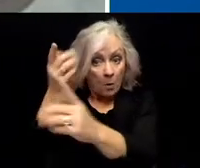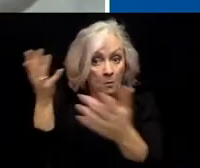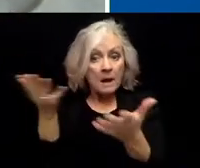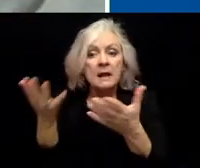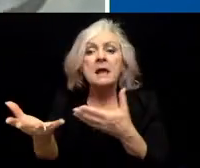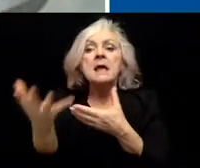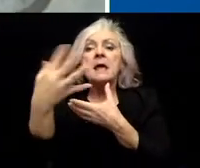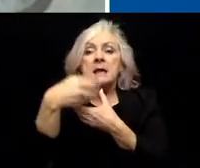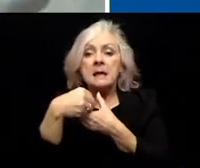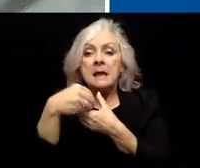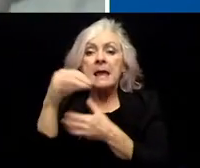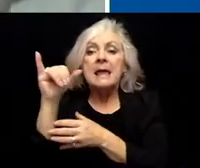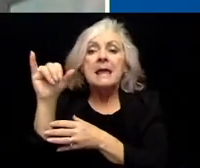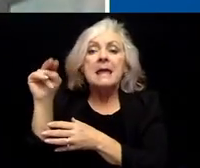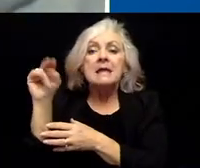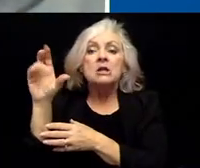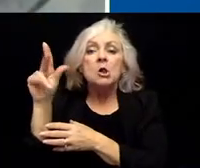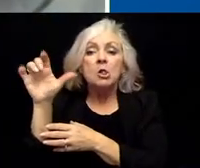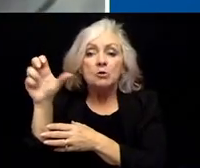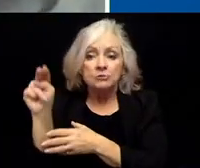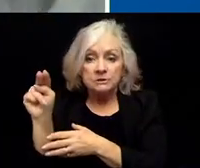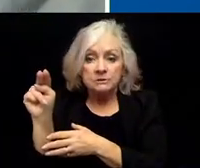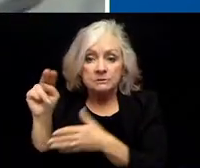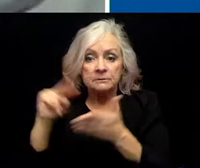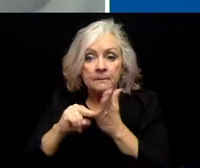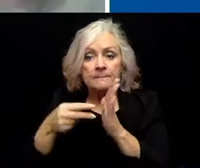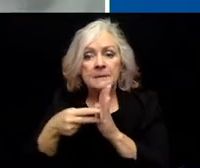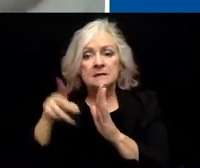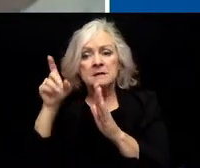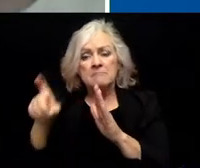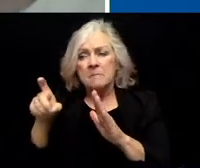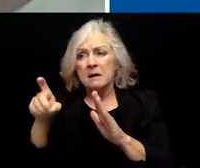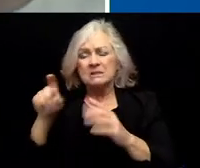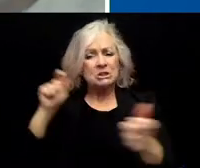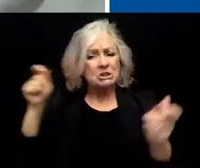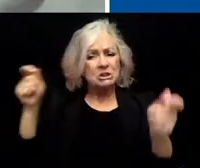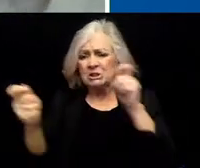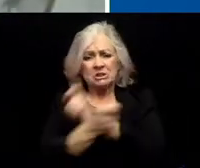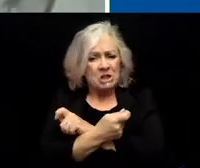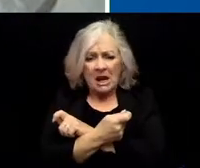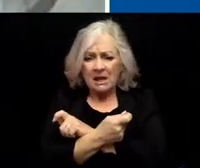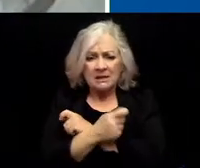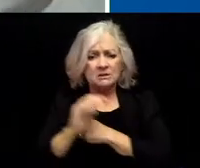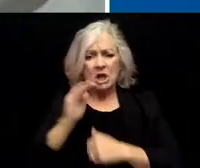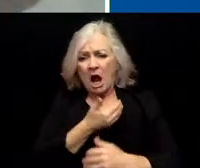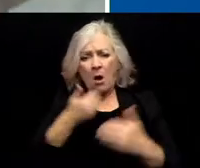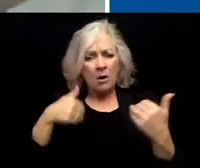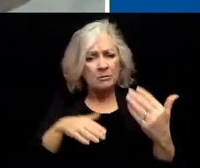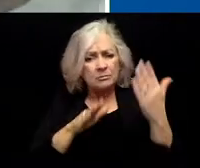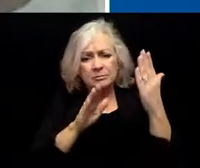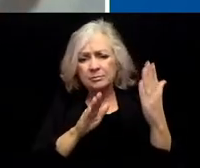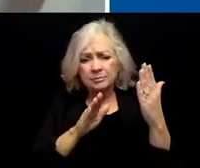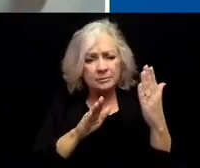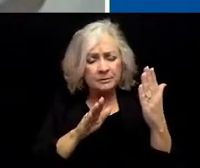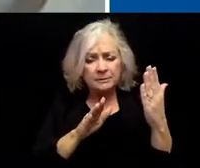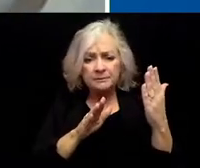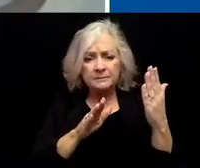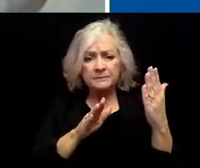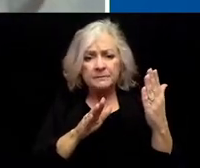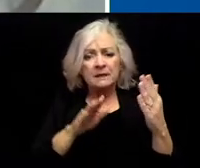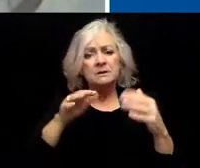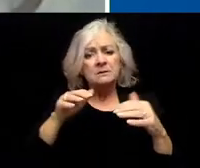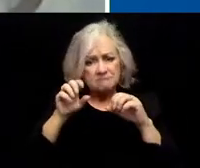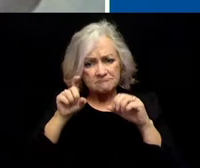requires for us to move from the equivalent of ramps for persons with motor disabilities to understanding